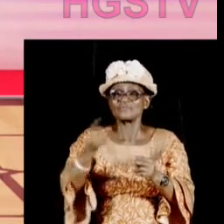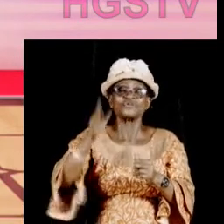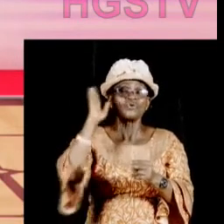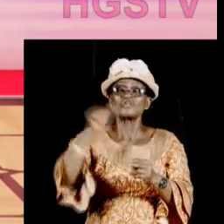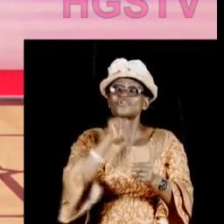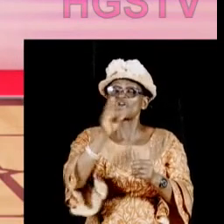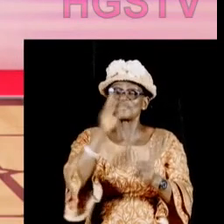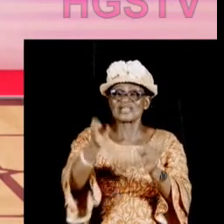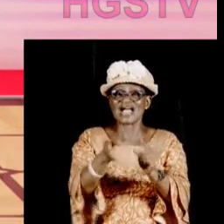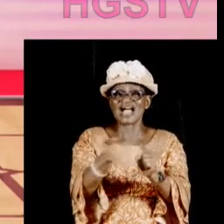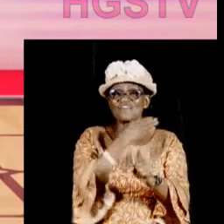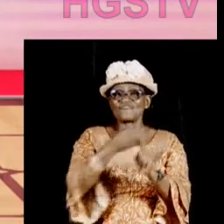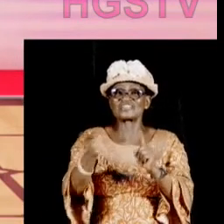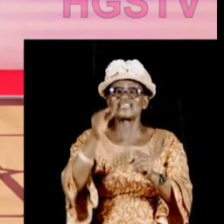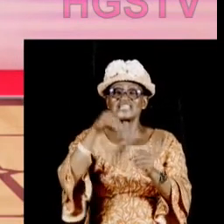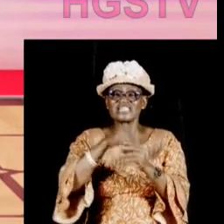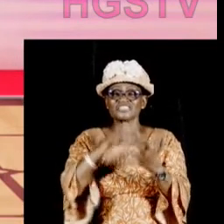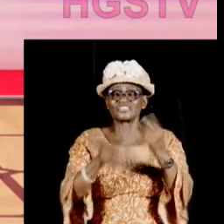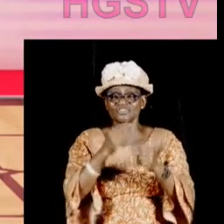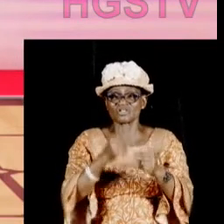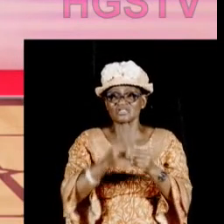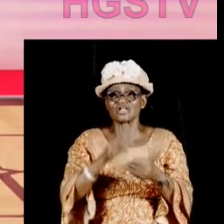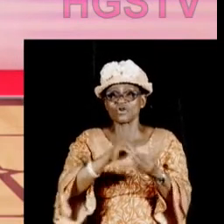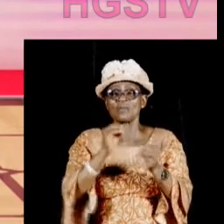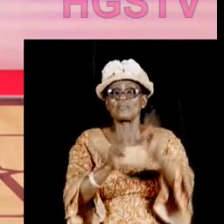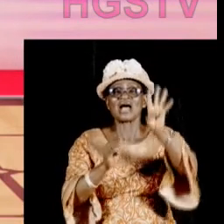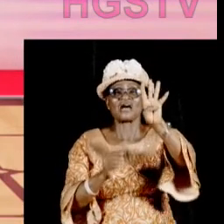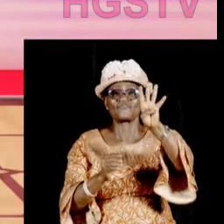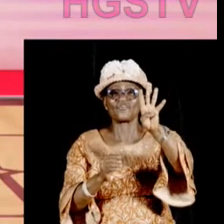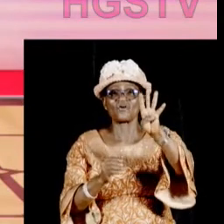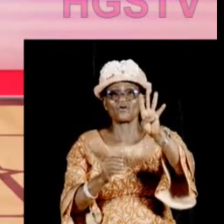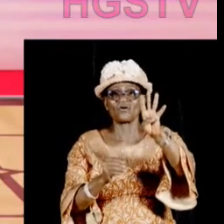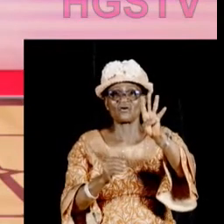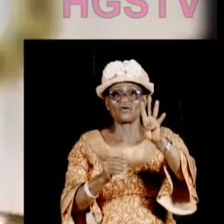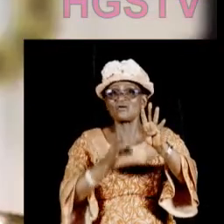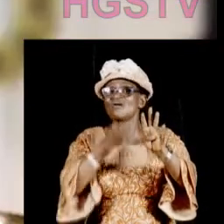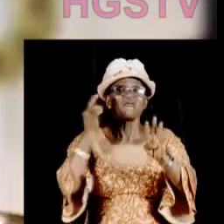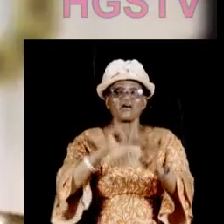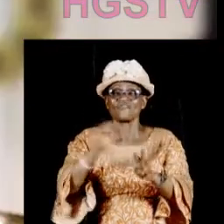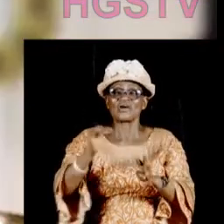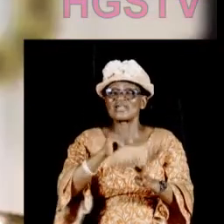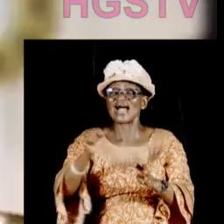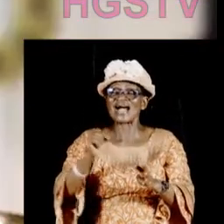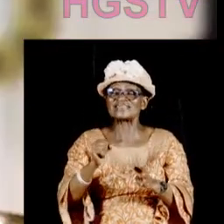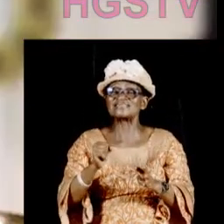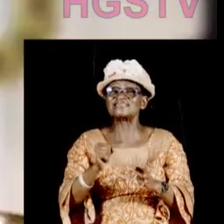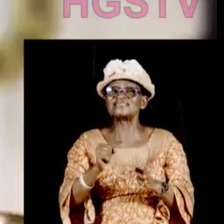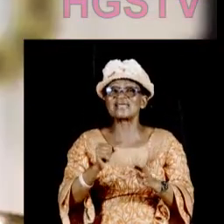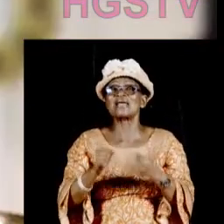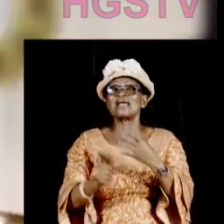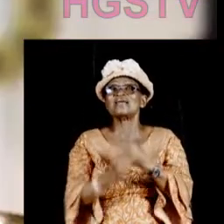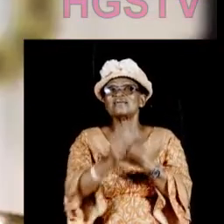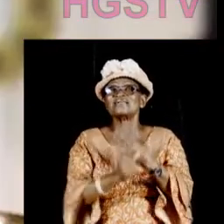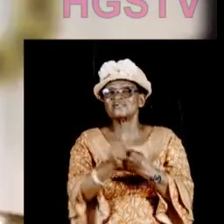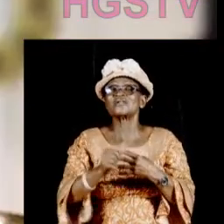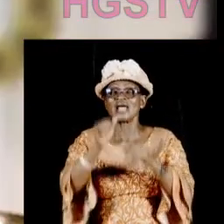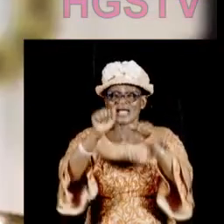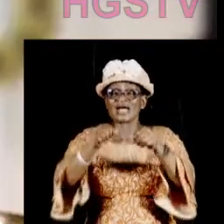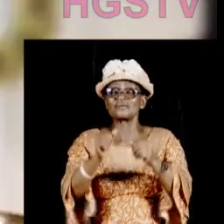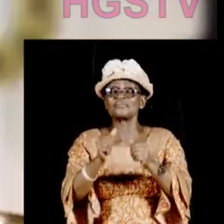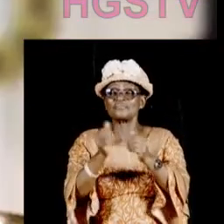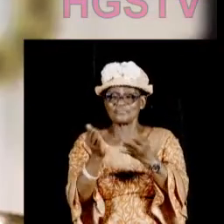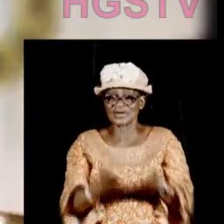name. Amen. Number 4, famine and disaster can bring someone low. In